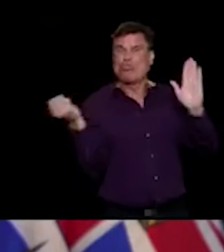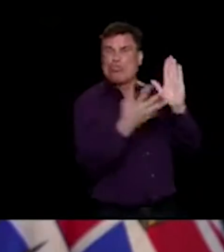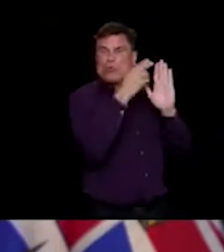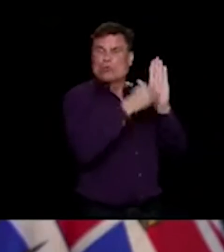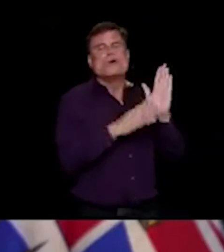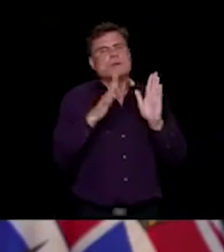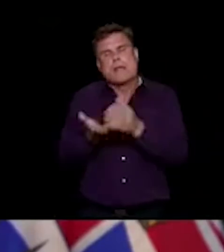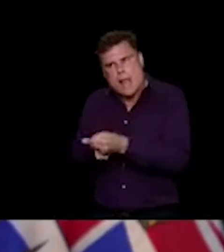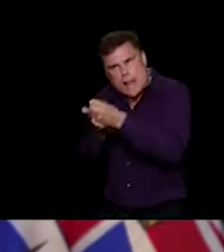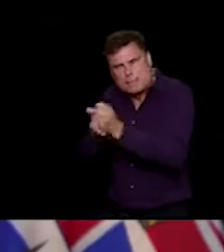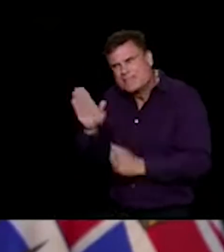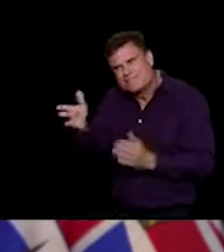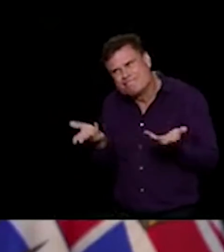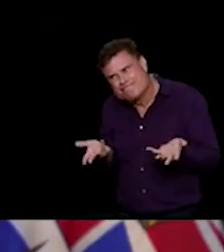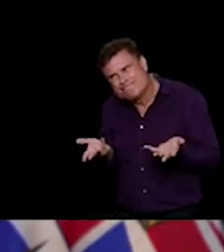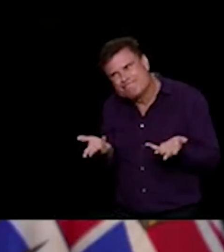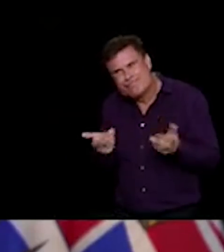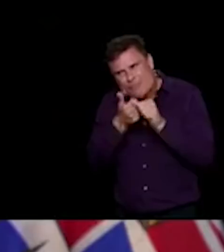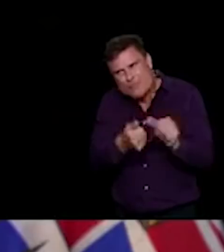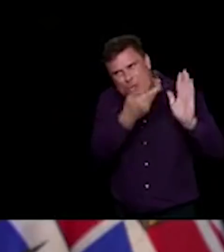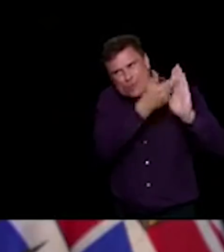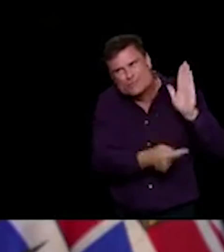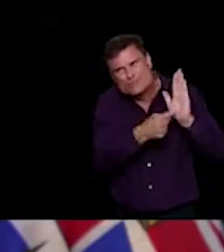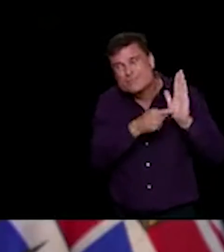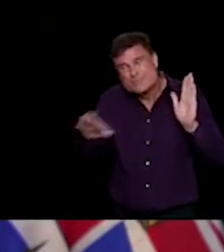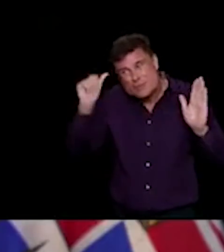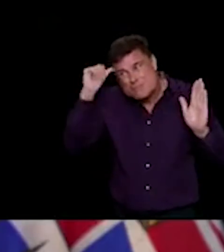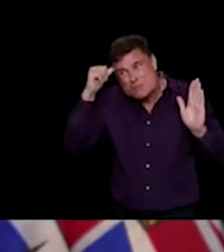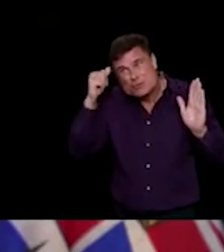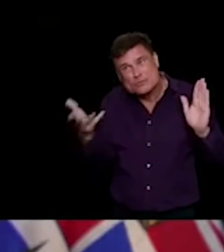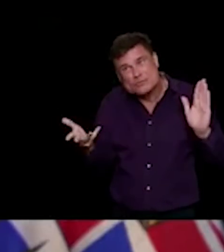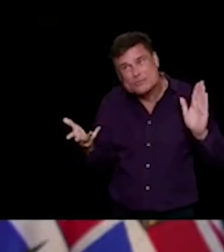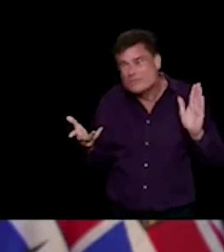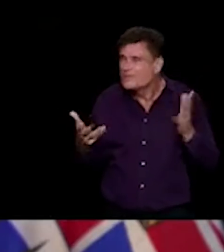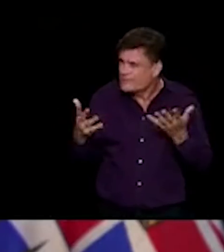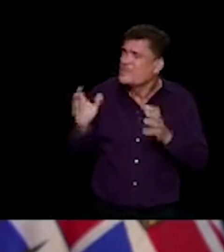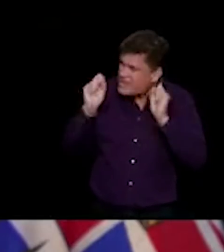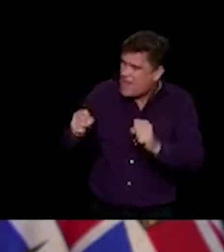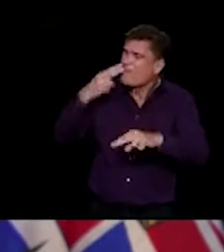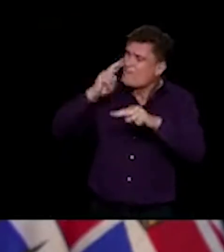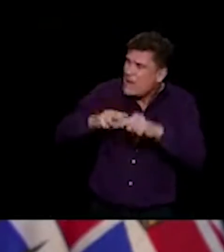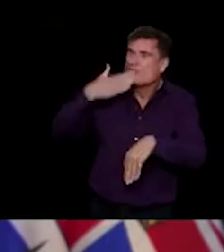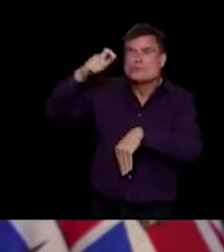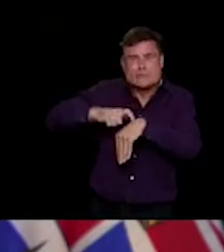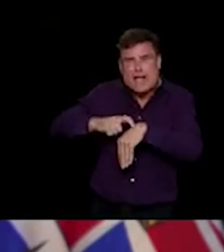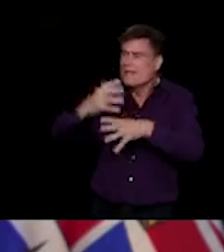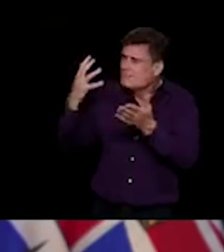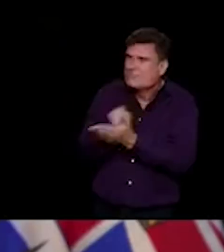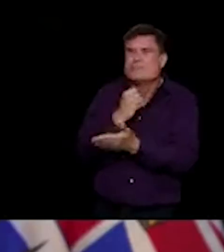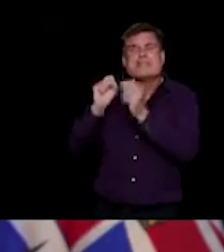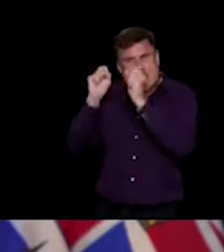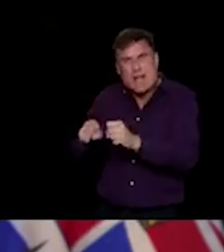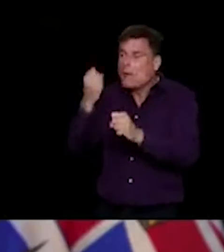them join the rest of us. Remind them that it is easy and possible to have fun, to socialize, and to socialize